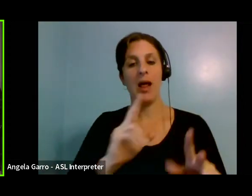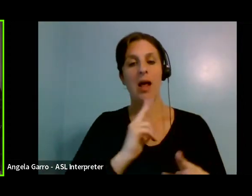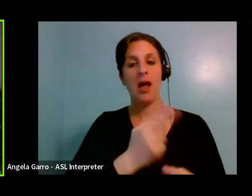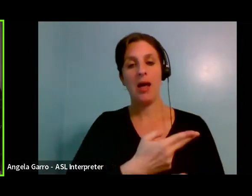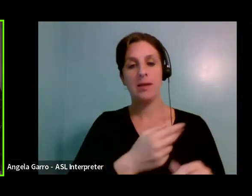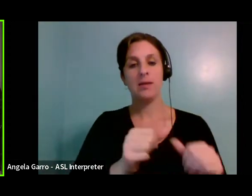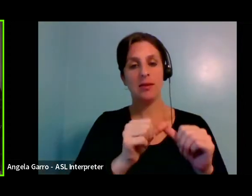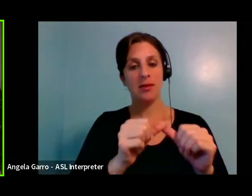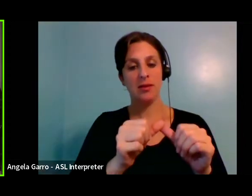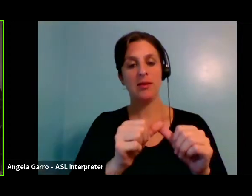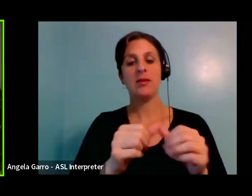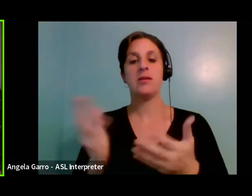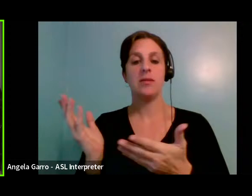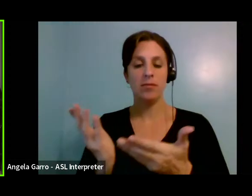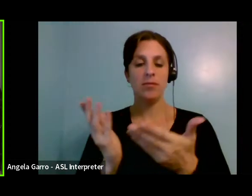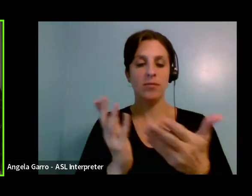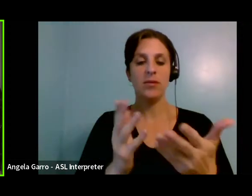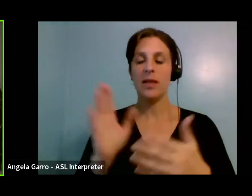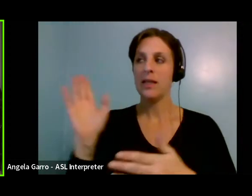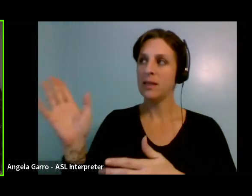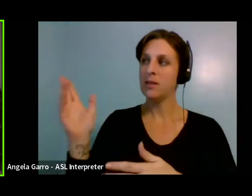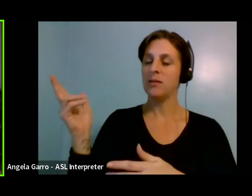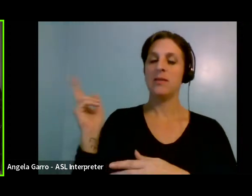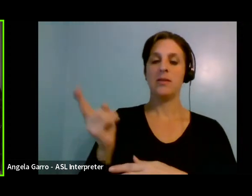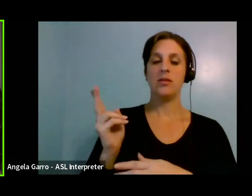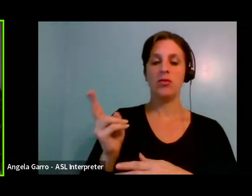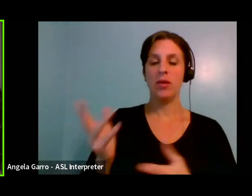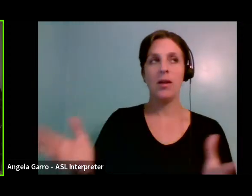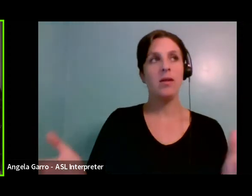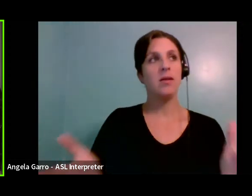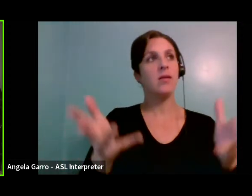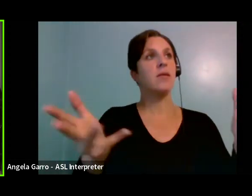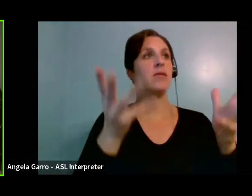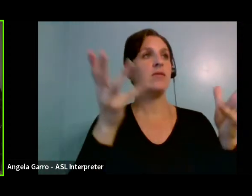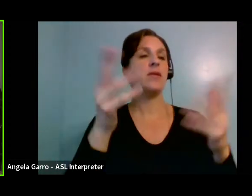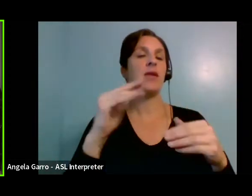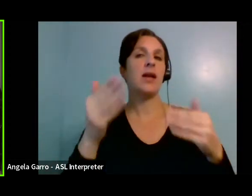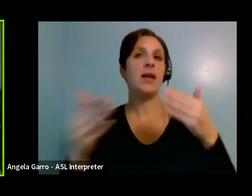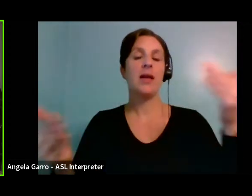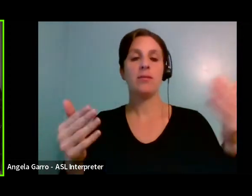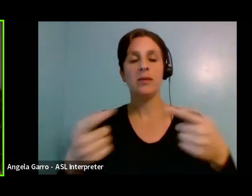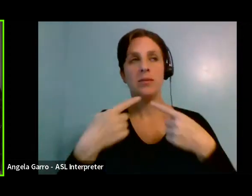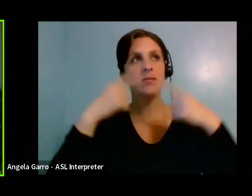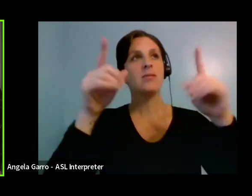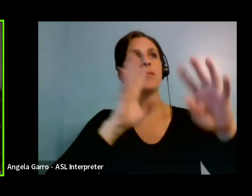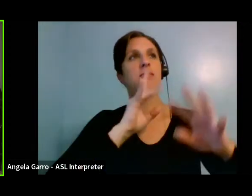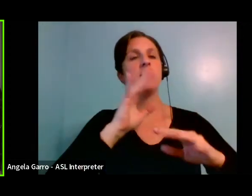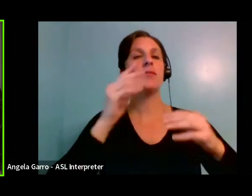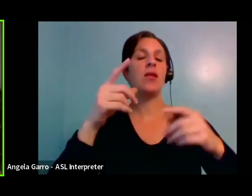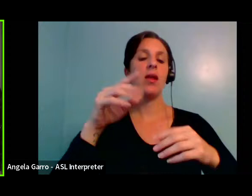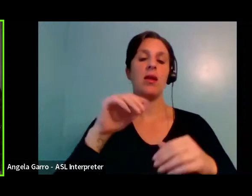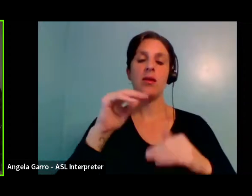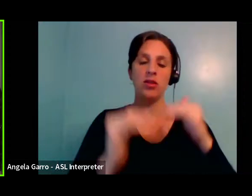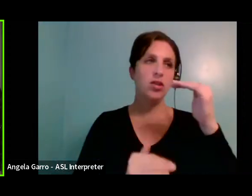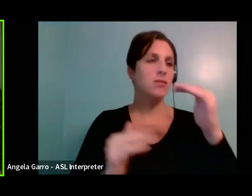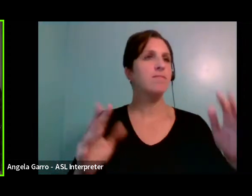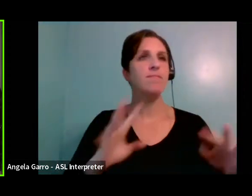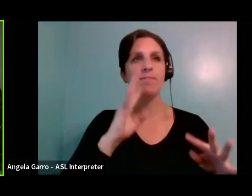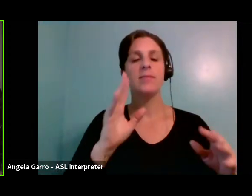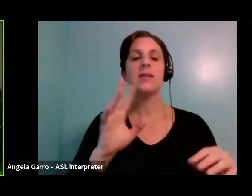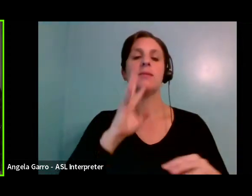his timeless legacy by lifting up our neighbors, speaking out against injustice, and working together to extend the dream